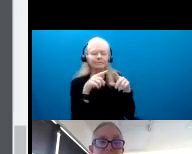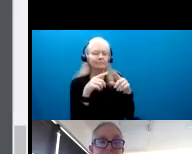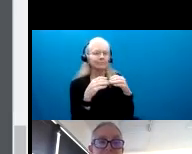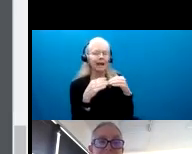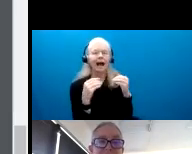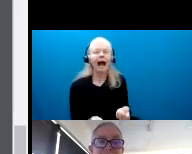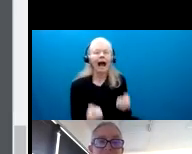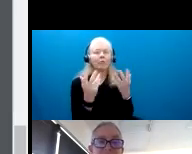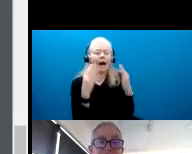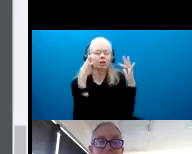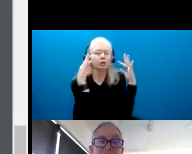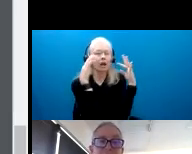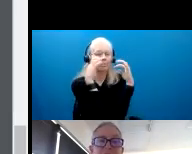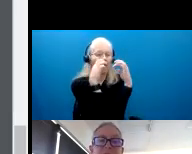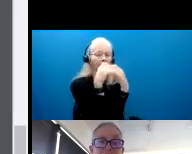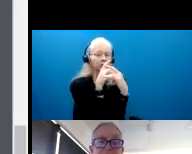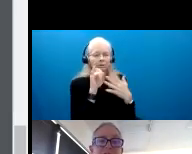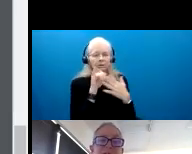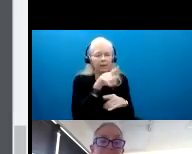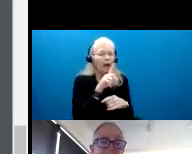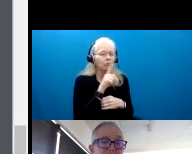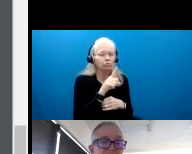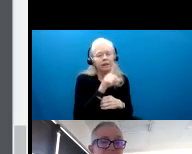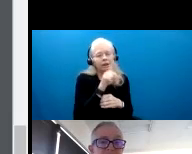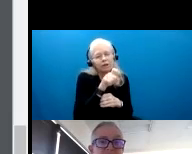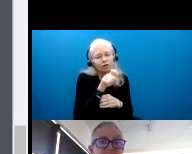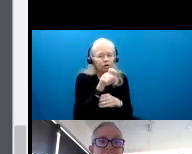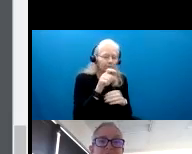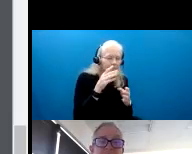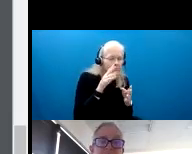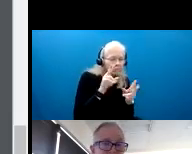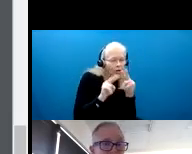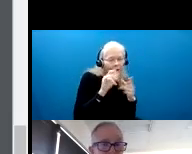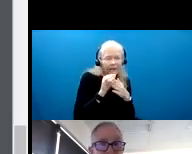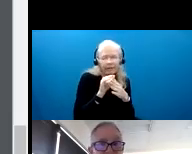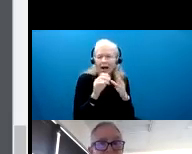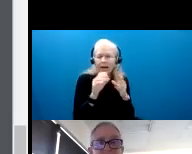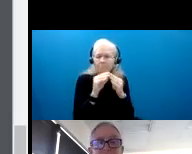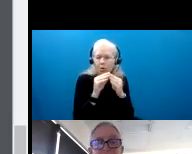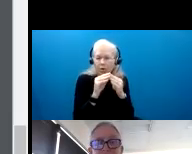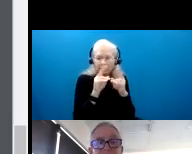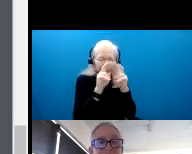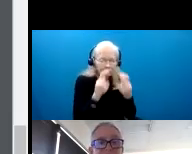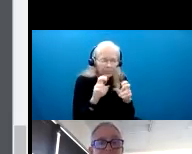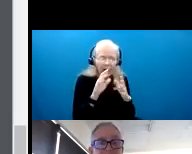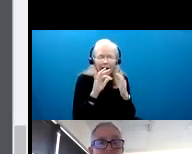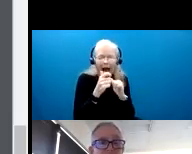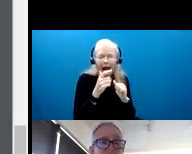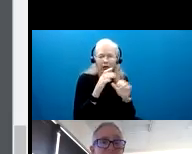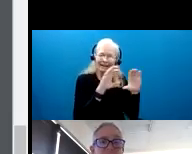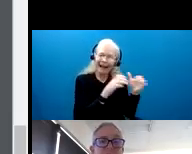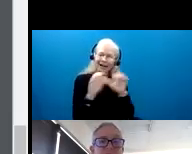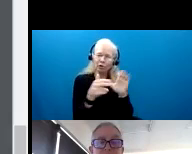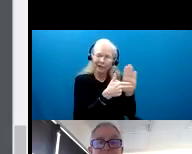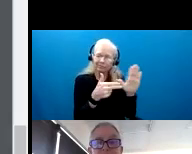more closely at how particular types of proposals are categorized. So for example, I think type 1